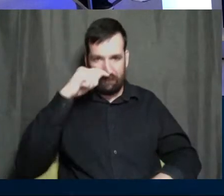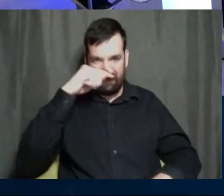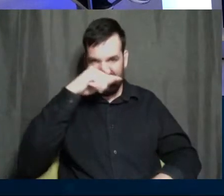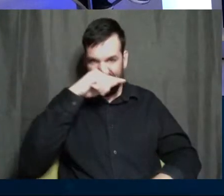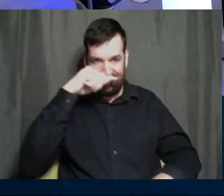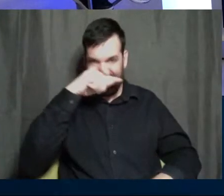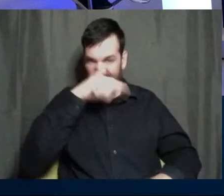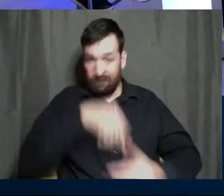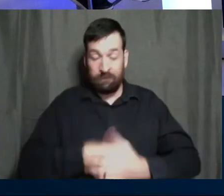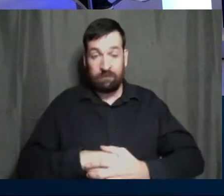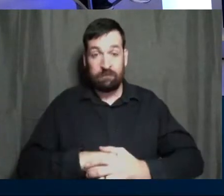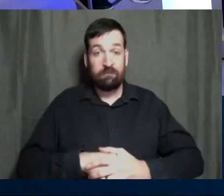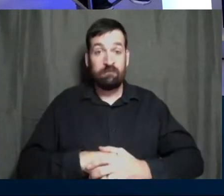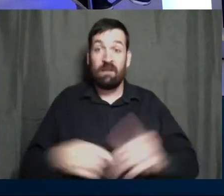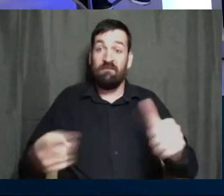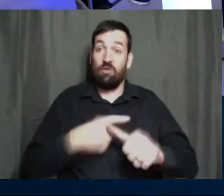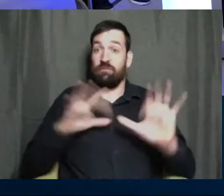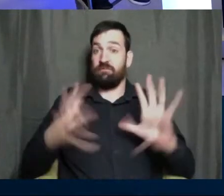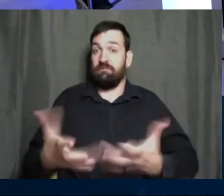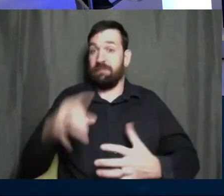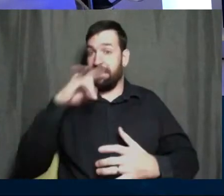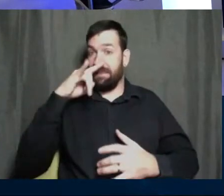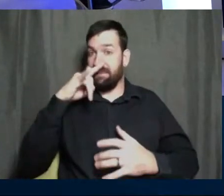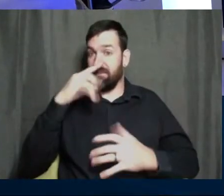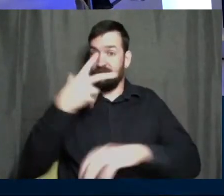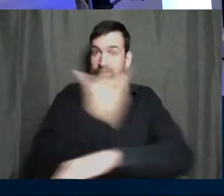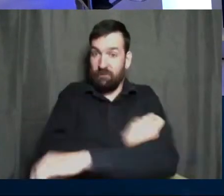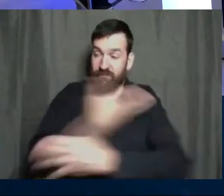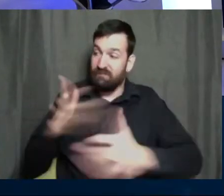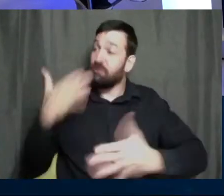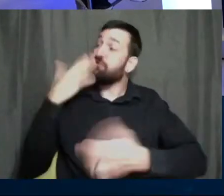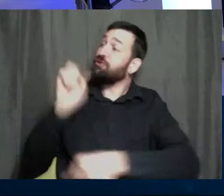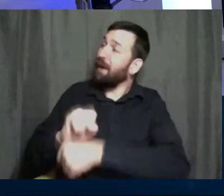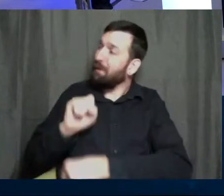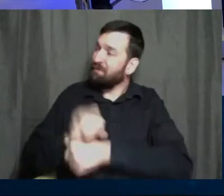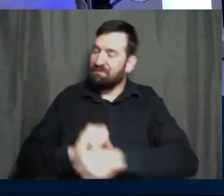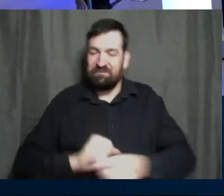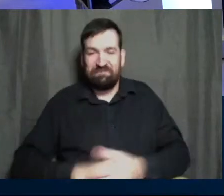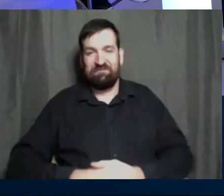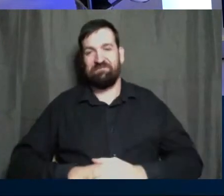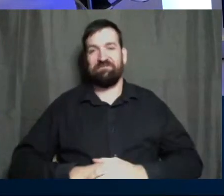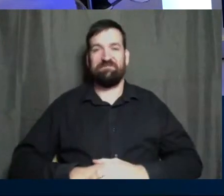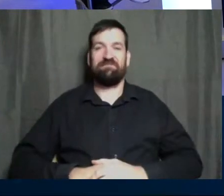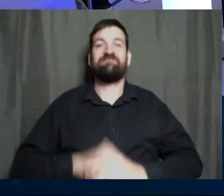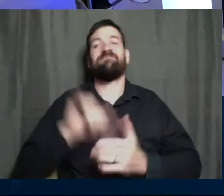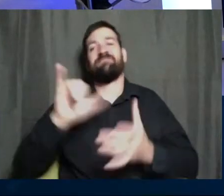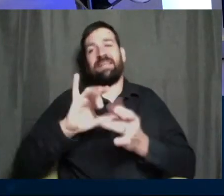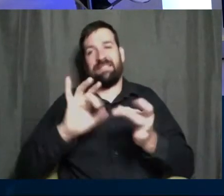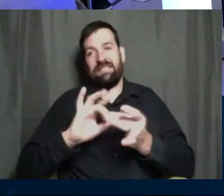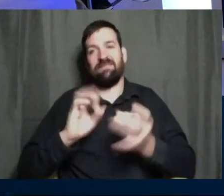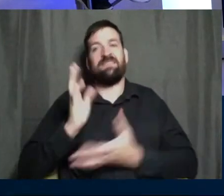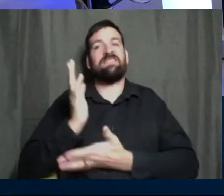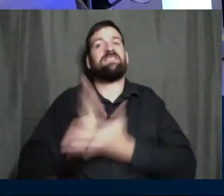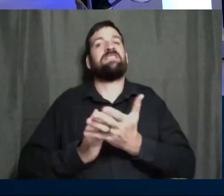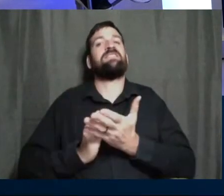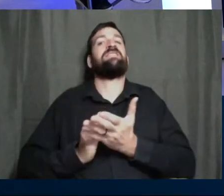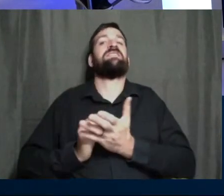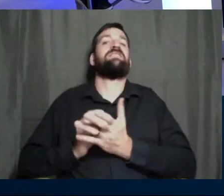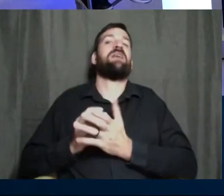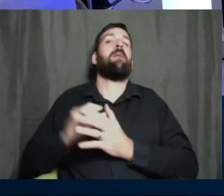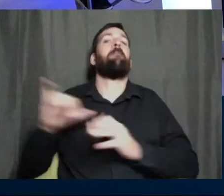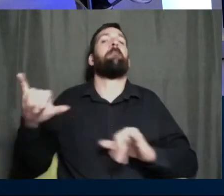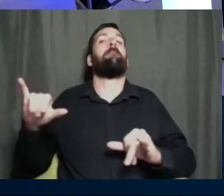kids vaccinated here at the health system. Good job. Yeah, right? Like I said, there was some bribing involved. Well, that's all right. That's